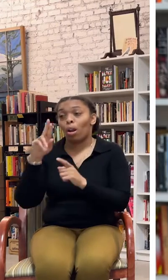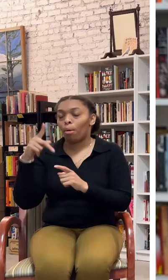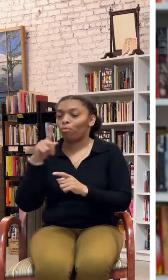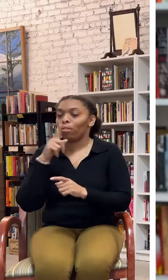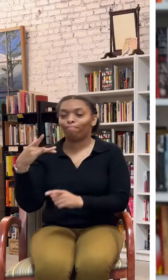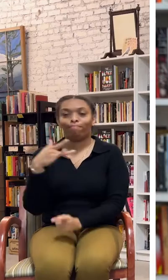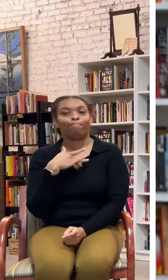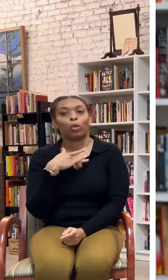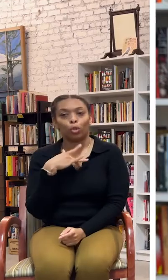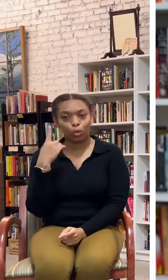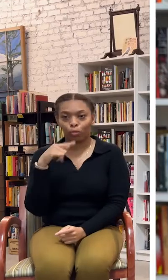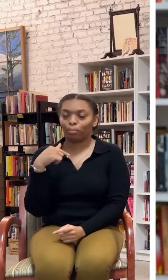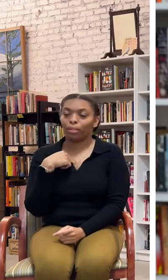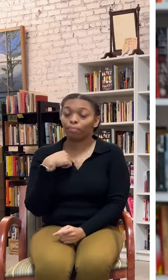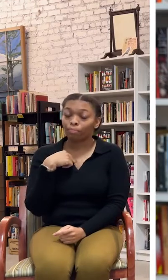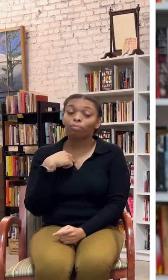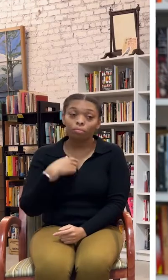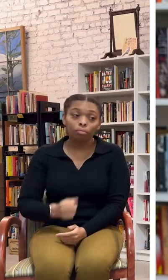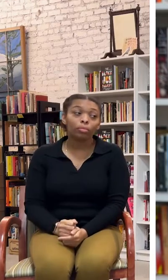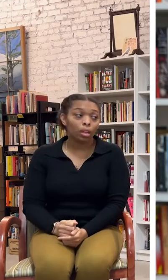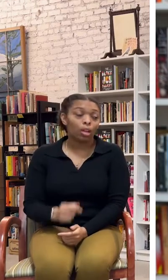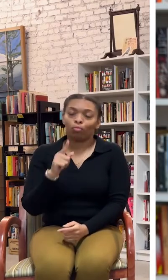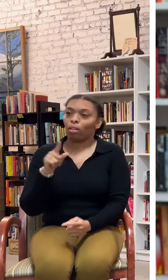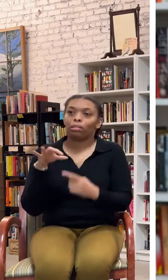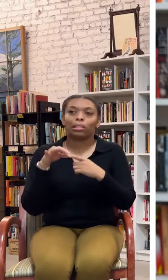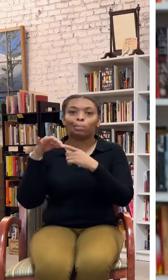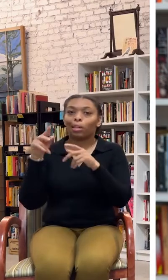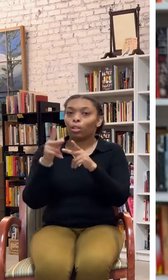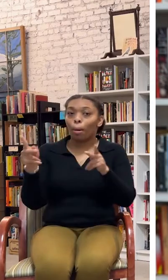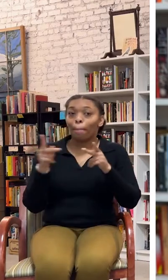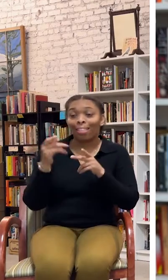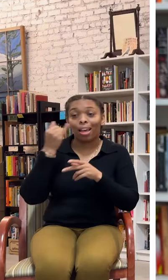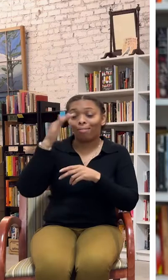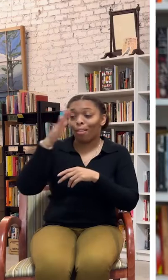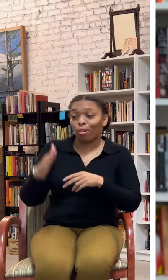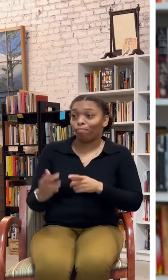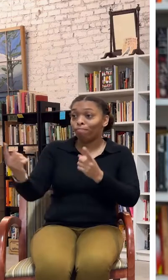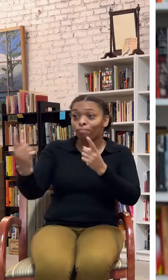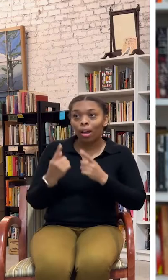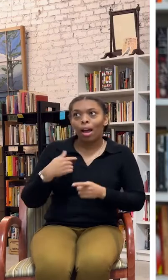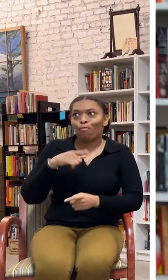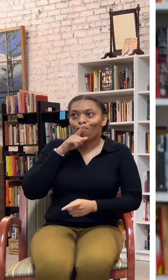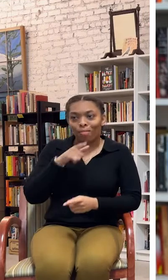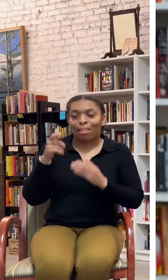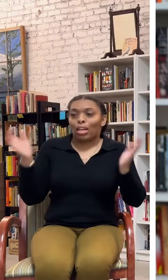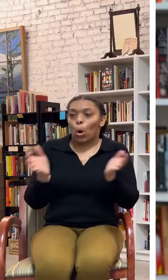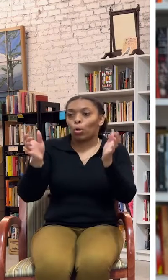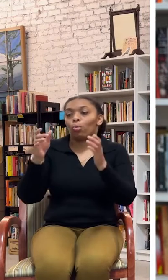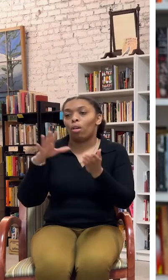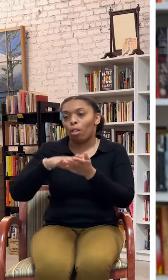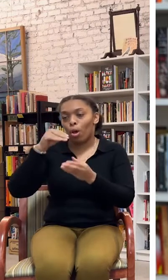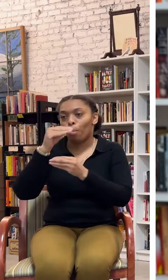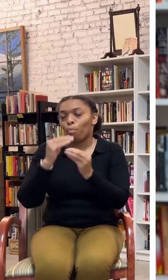bookstores uptown. That it's a special place. If you've never been here or heard of it, I really encourage you to learn more about it and how